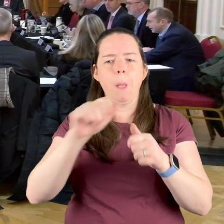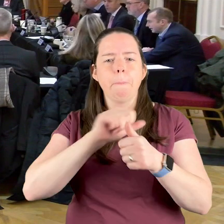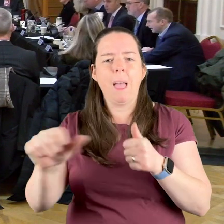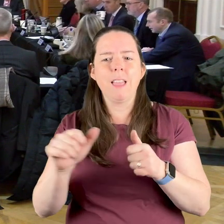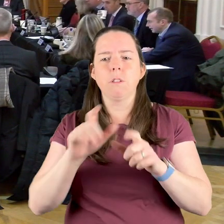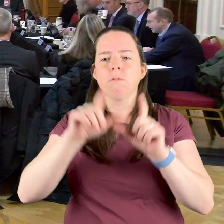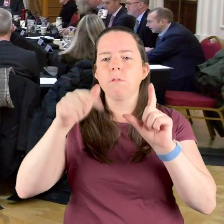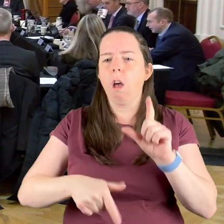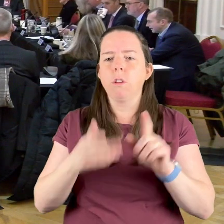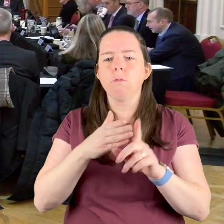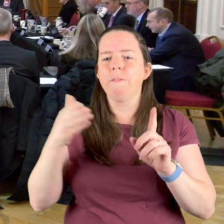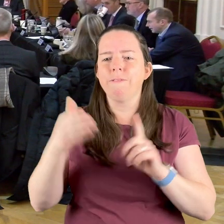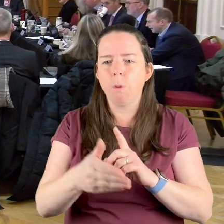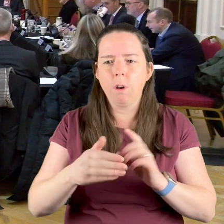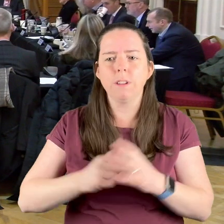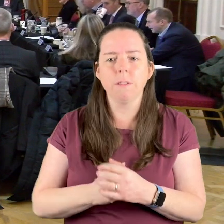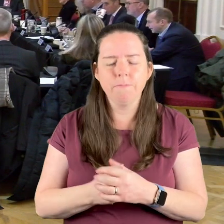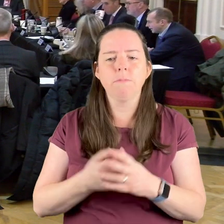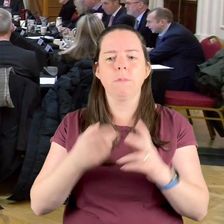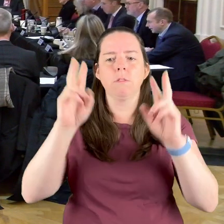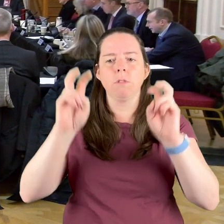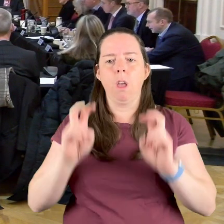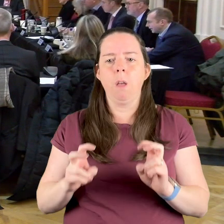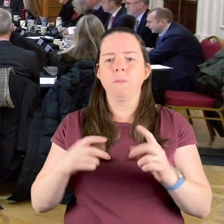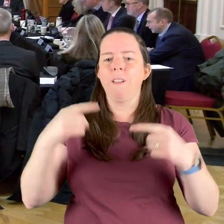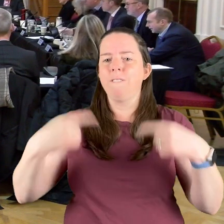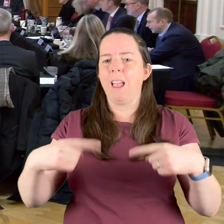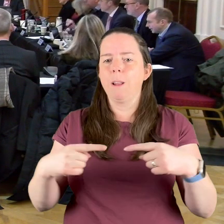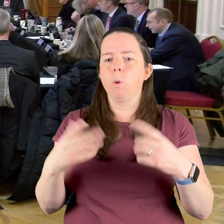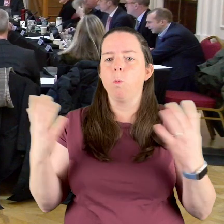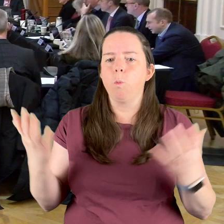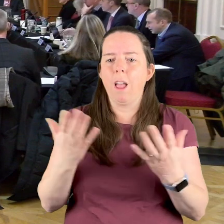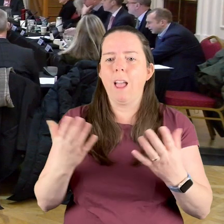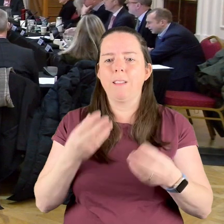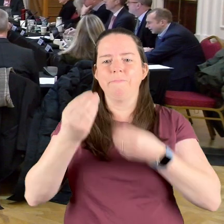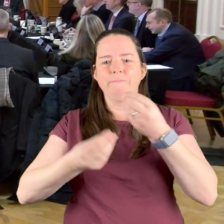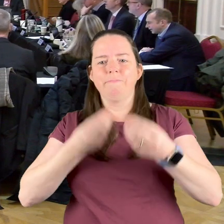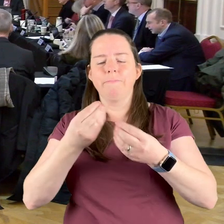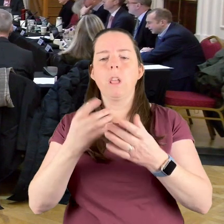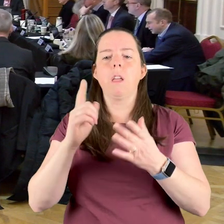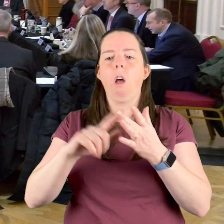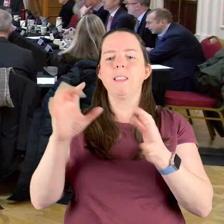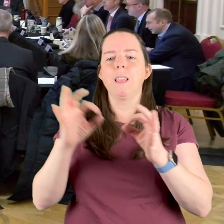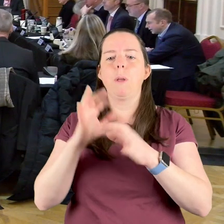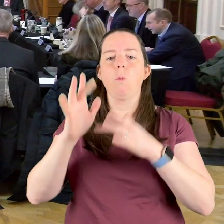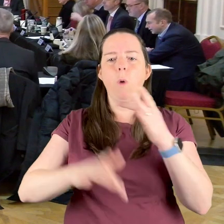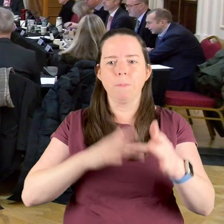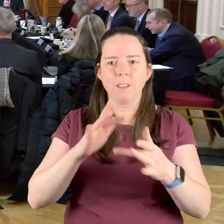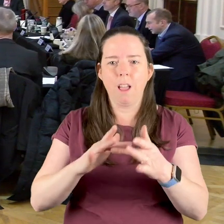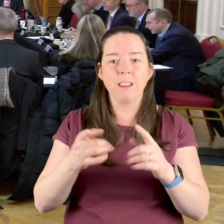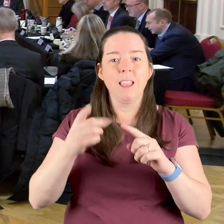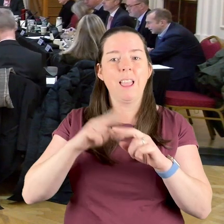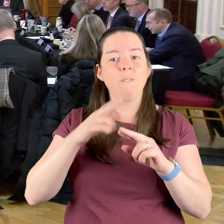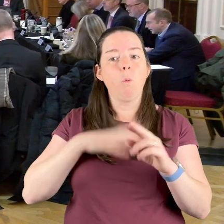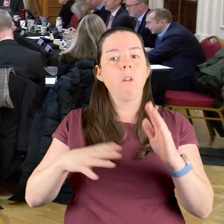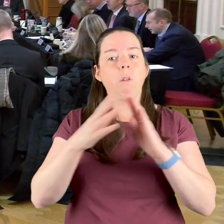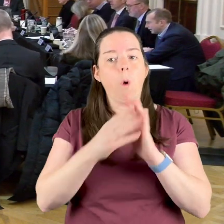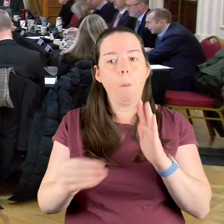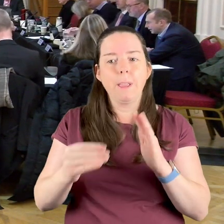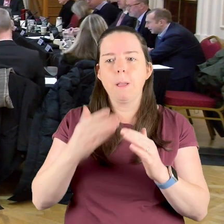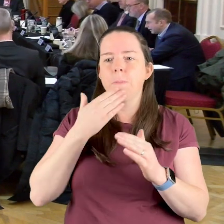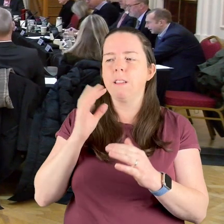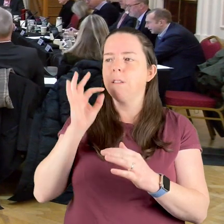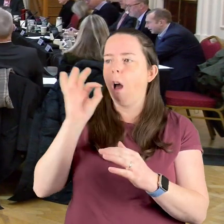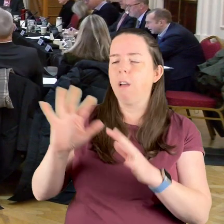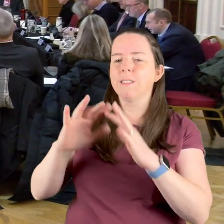best to avoid jargon and acronyms, but a glossary of terms is available on the Integrated Care Board website, and if anyone would like a